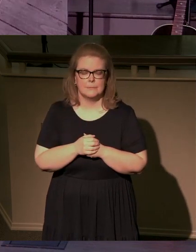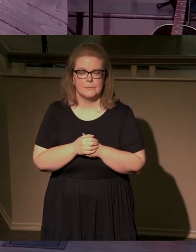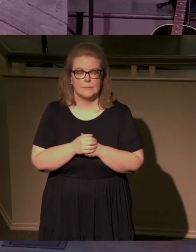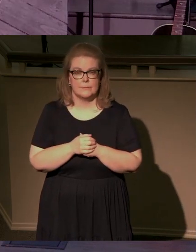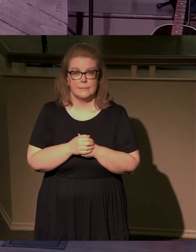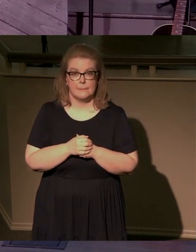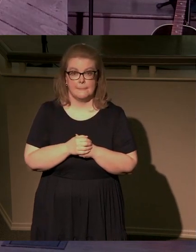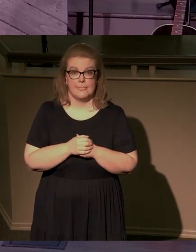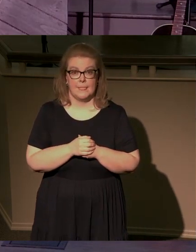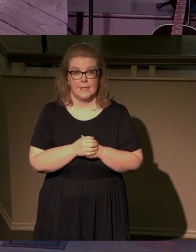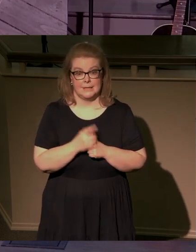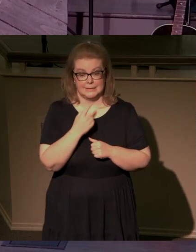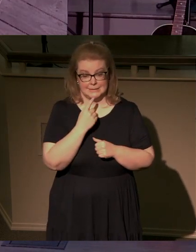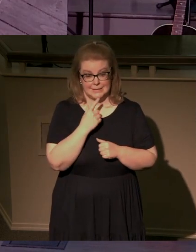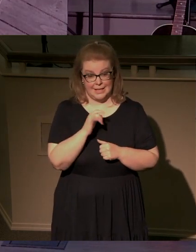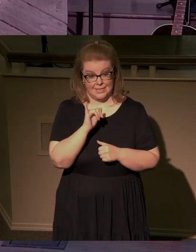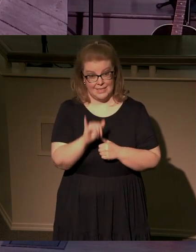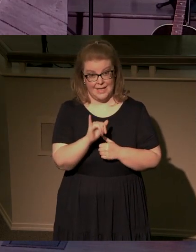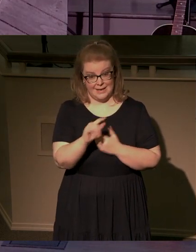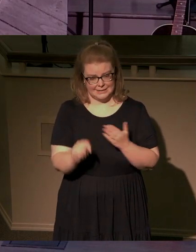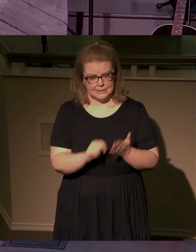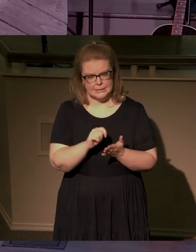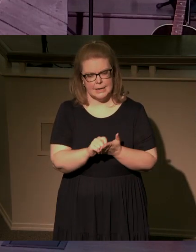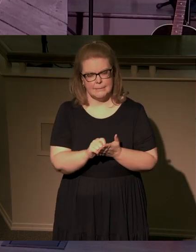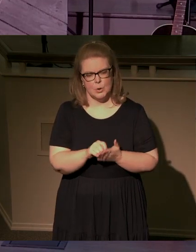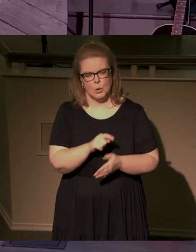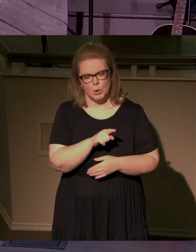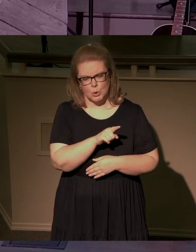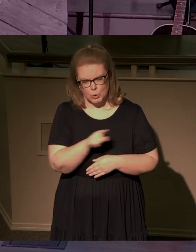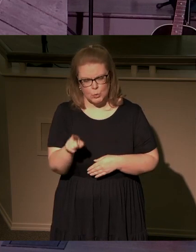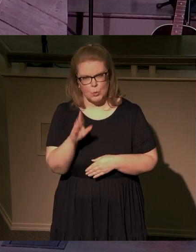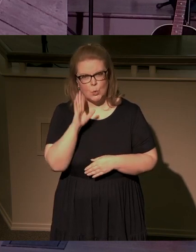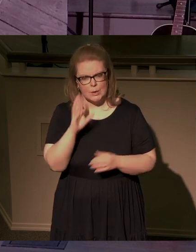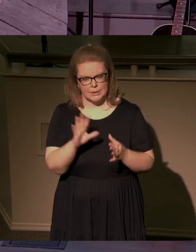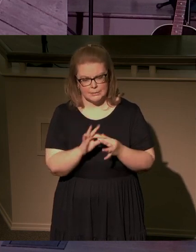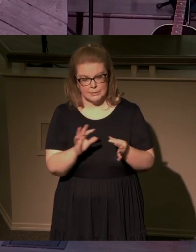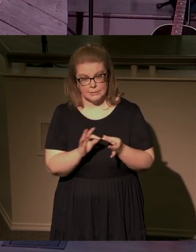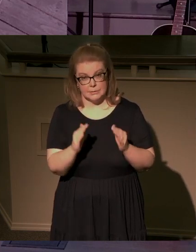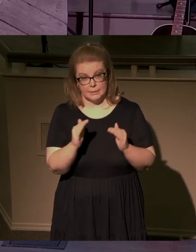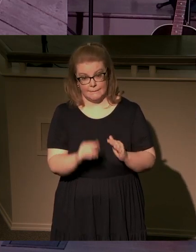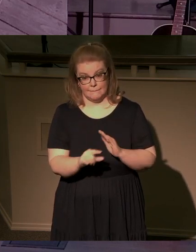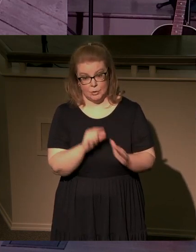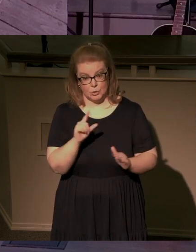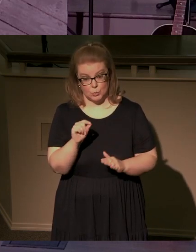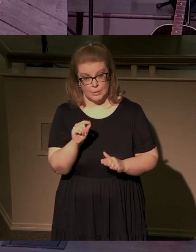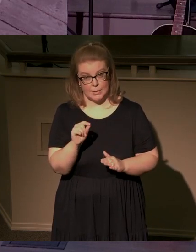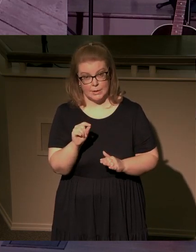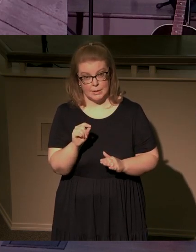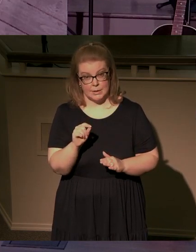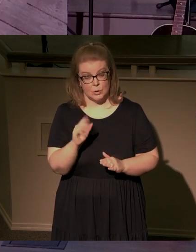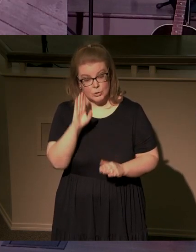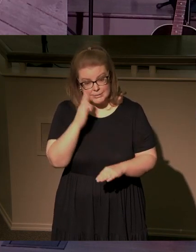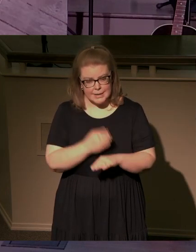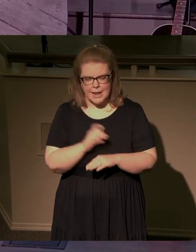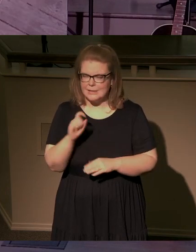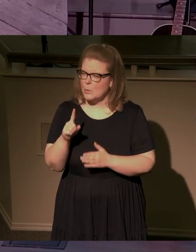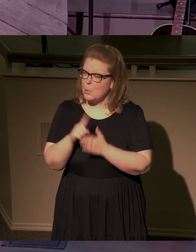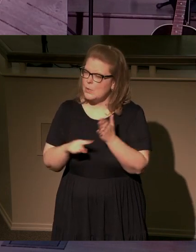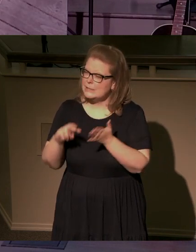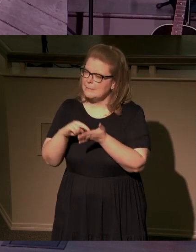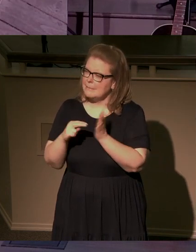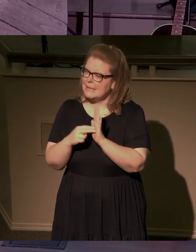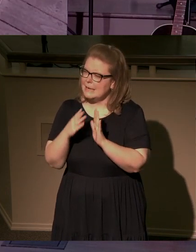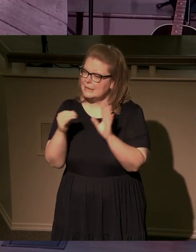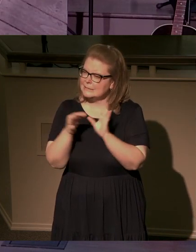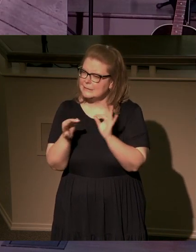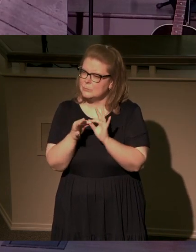He says, in those days you shall tell them, verse 20, when your son asks you in times to come, what is the meaning of the